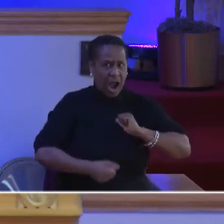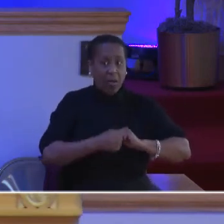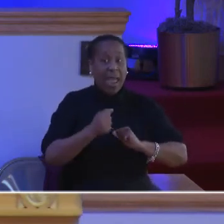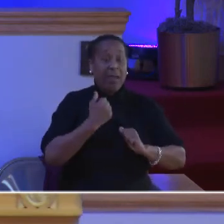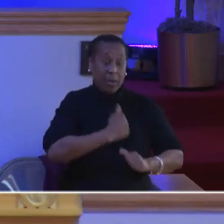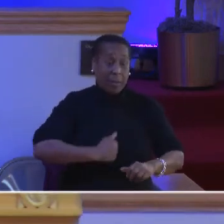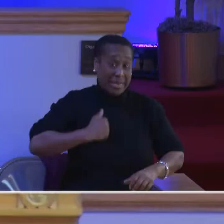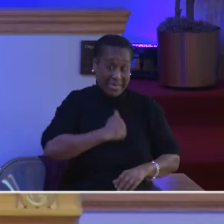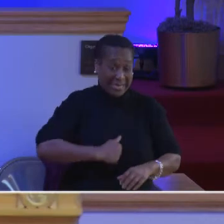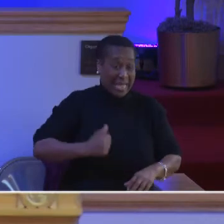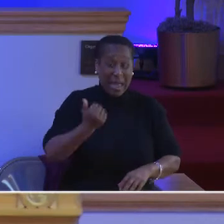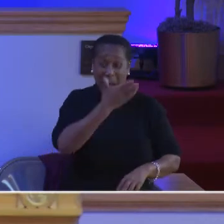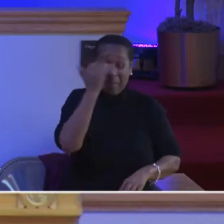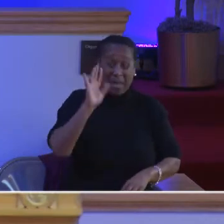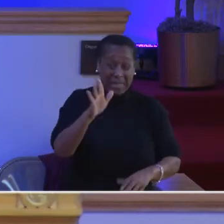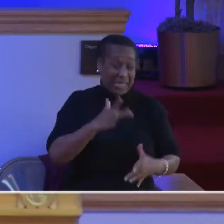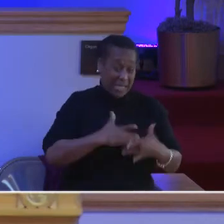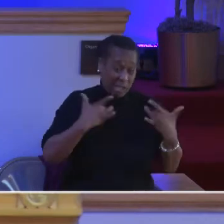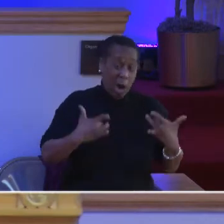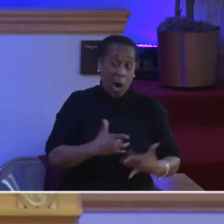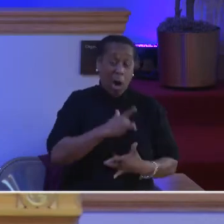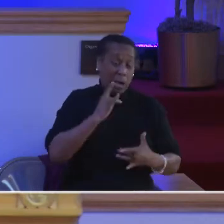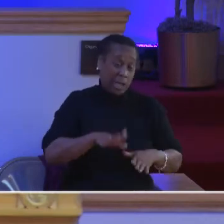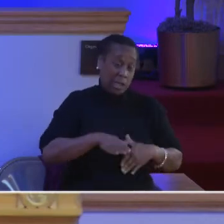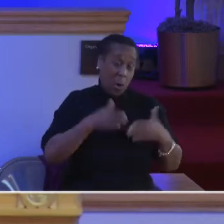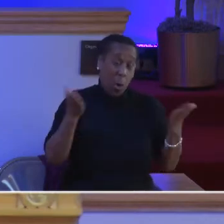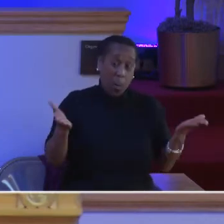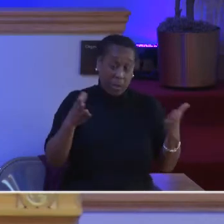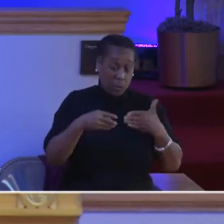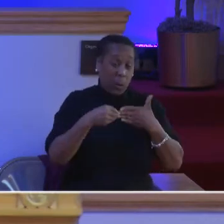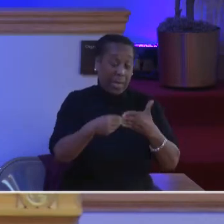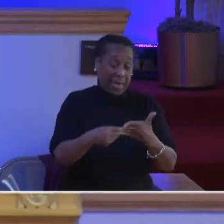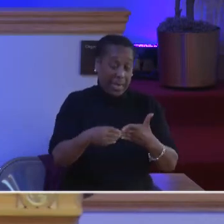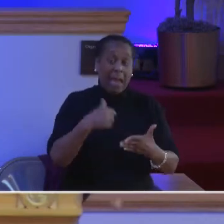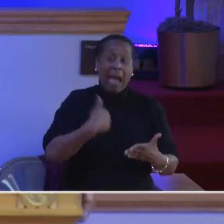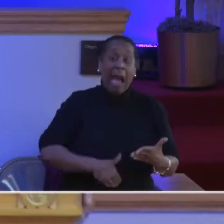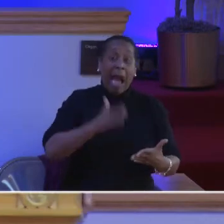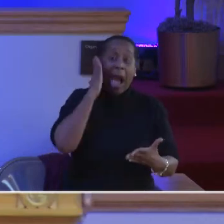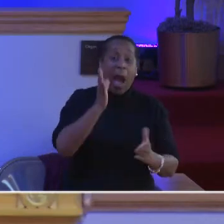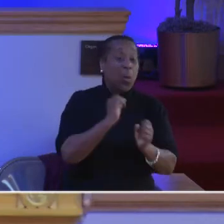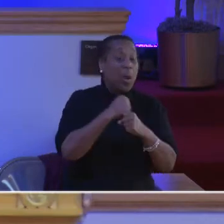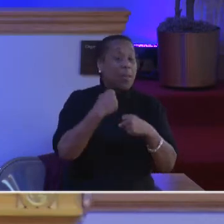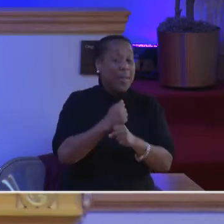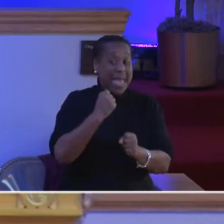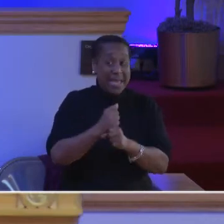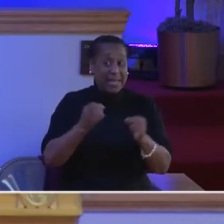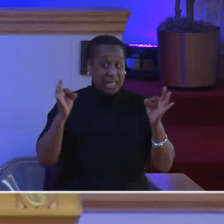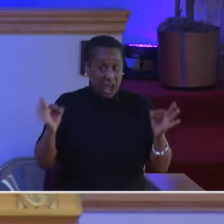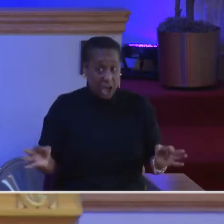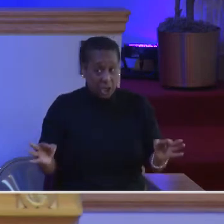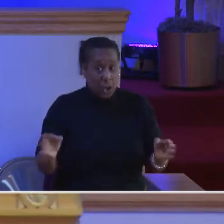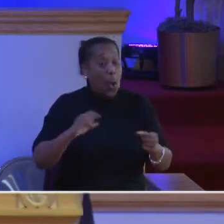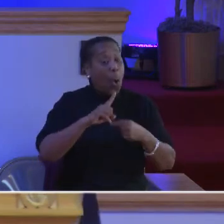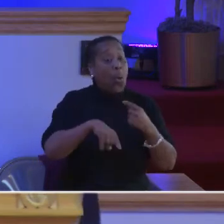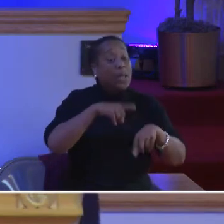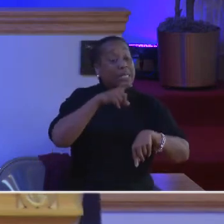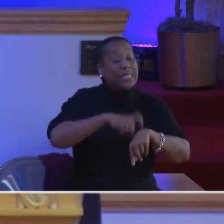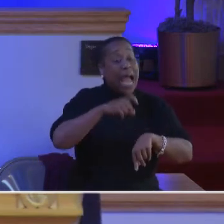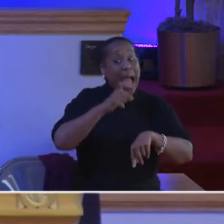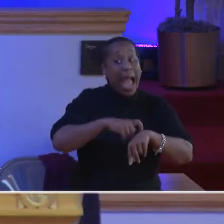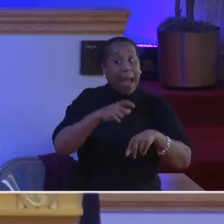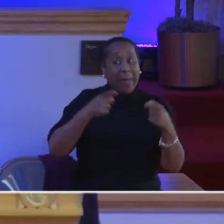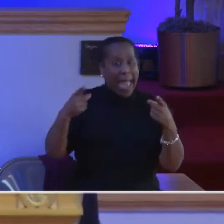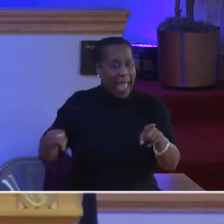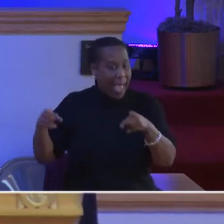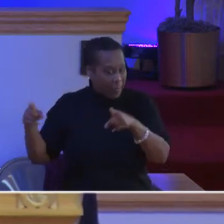repentance, and because his heart was open to me, I'm going to make it such that when the time of